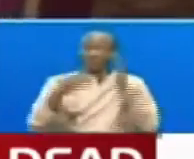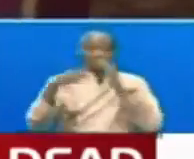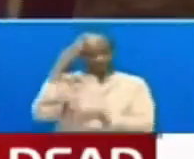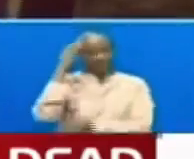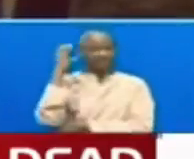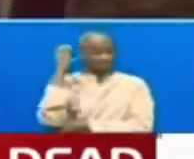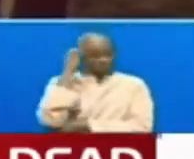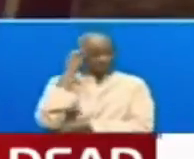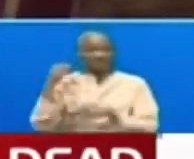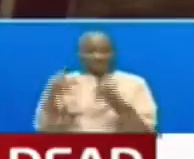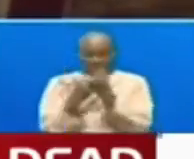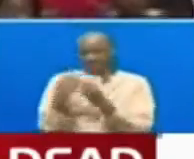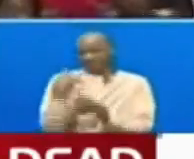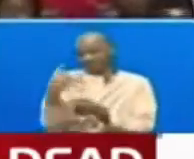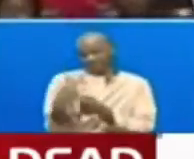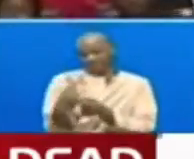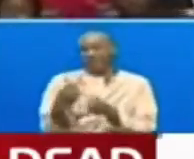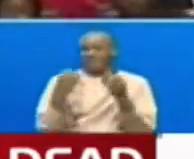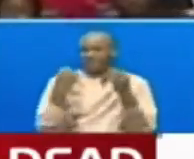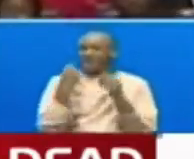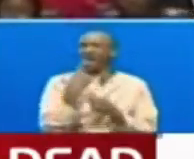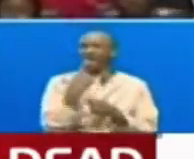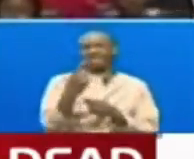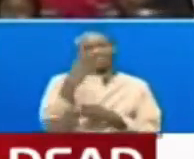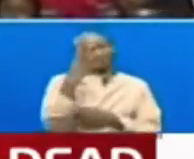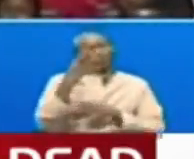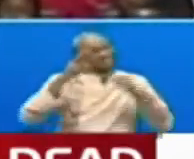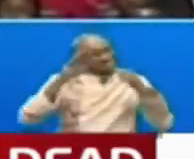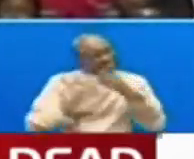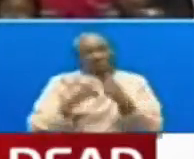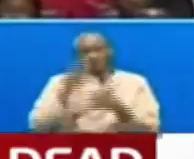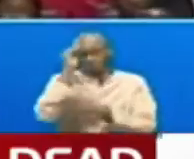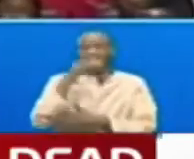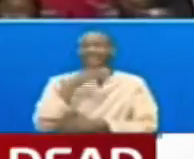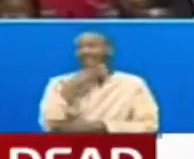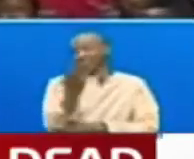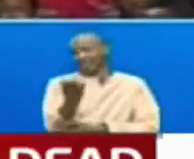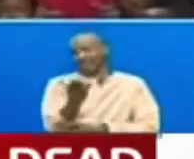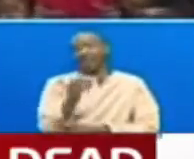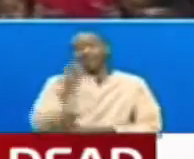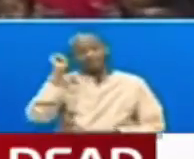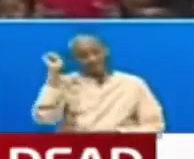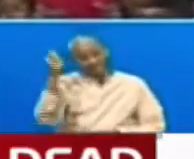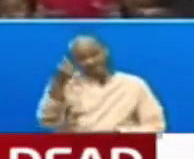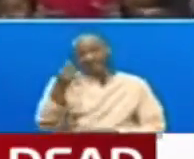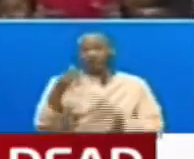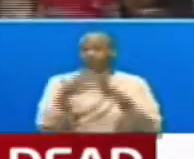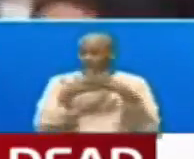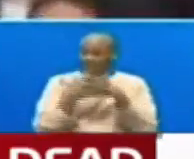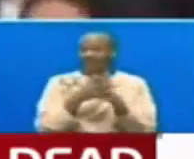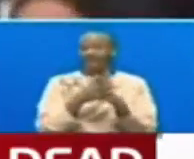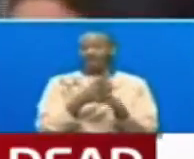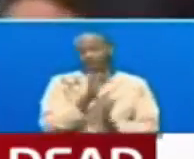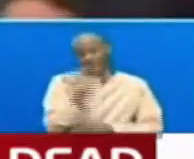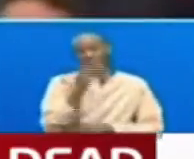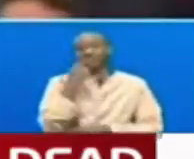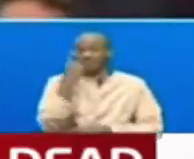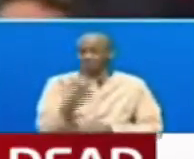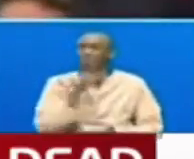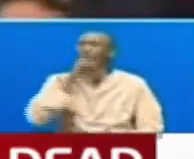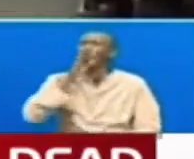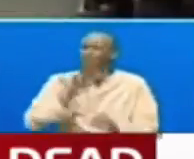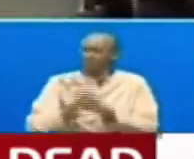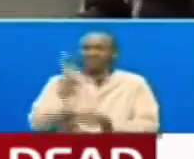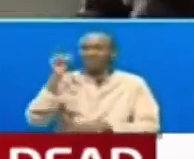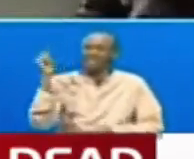College on the 2nd of April that saw at least 147 students killed, the President of the United States of America has promised